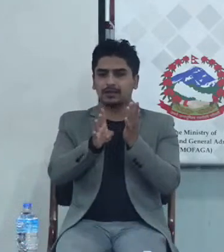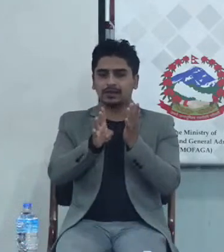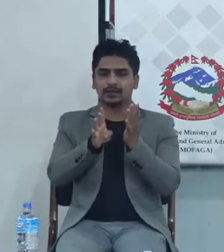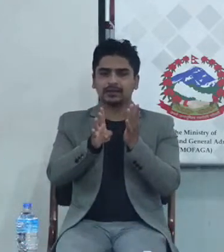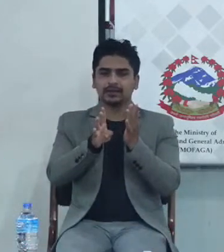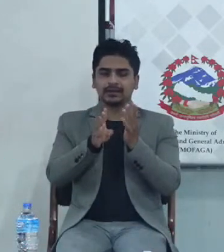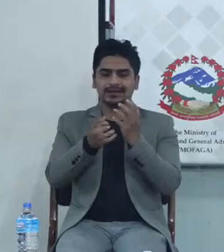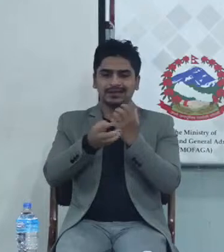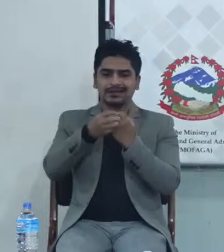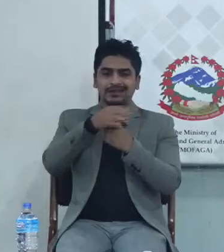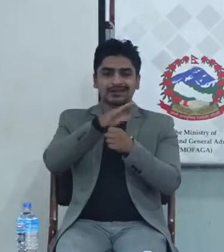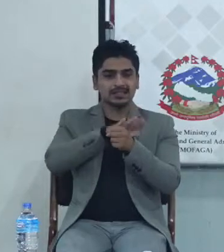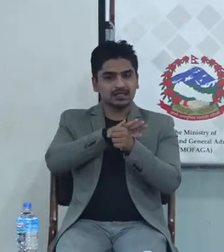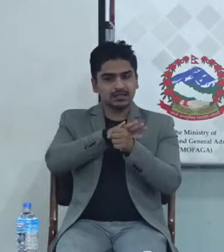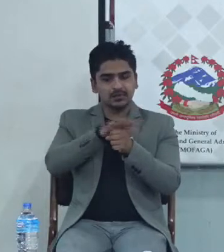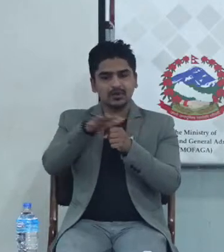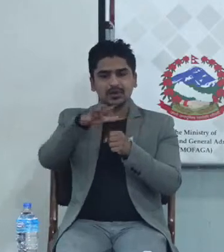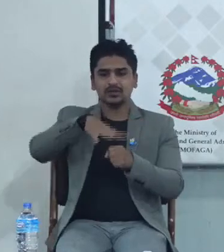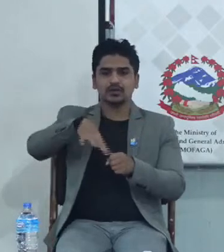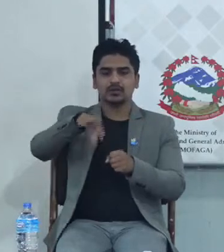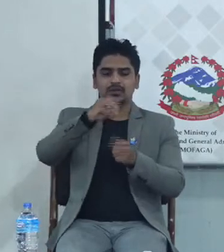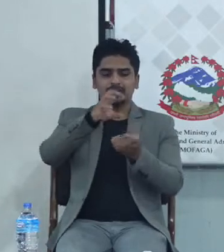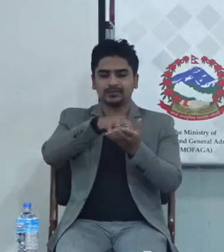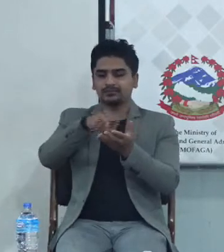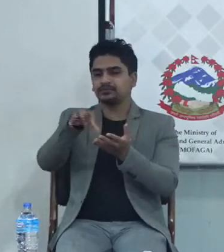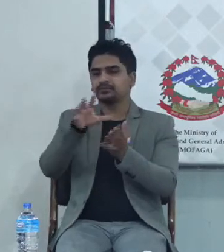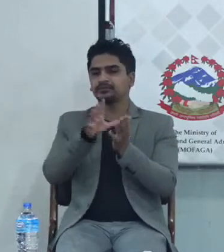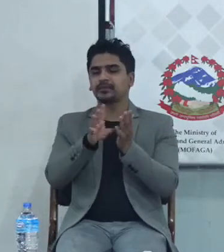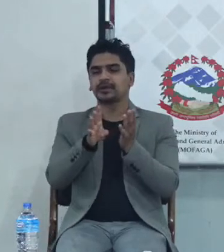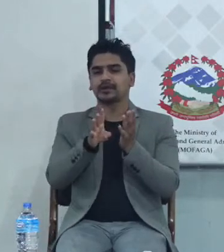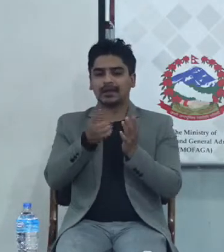All of you who are here with us,